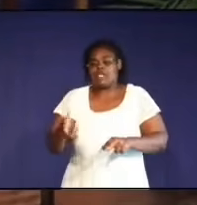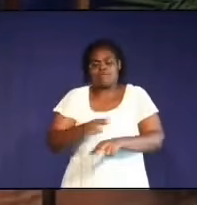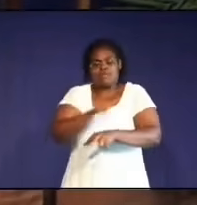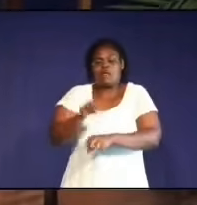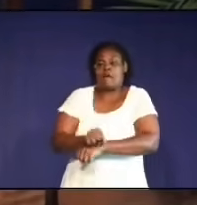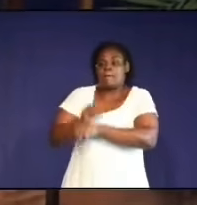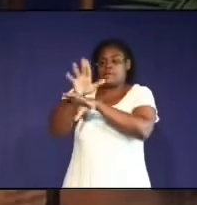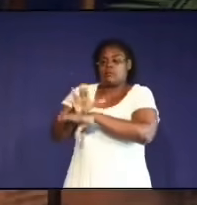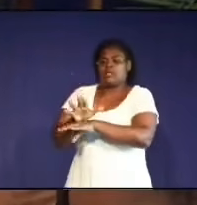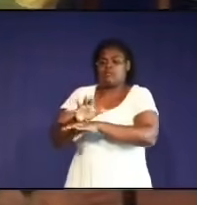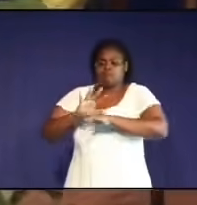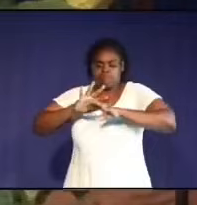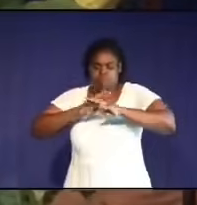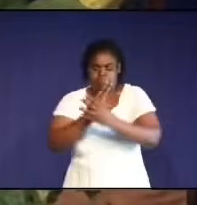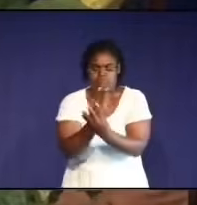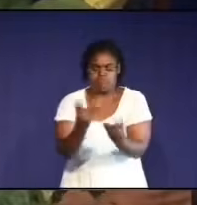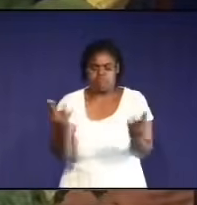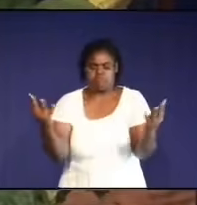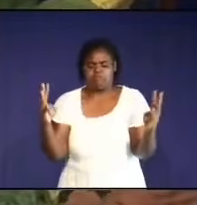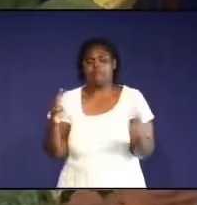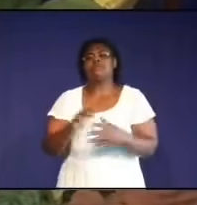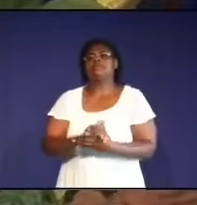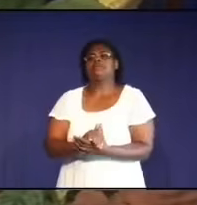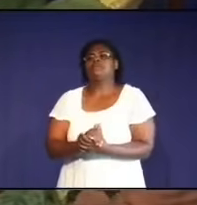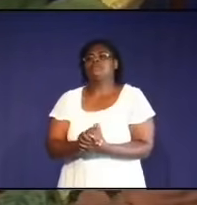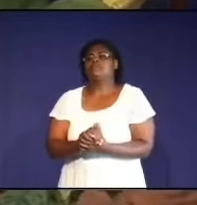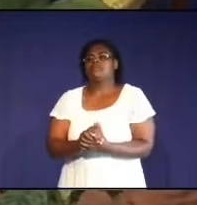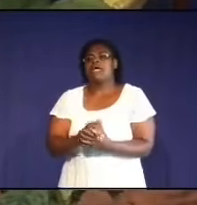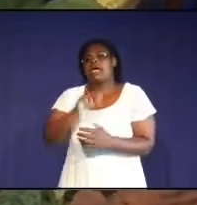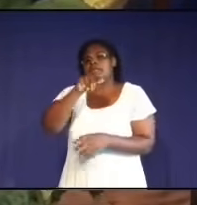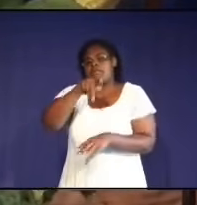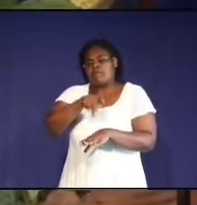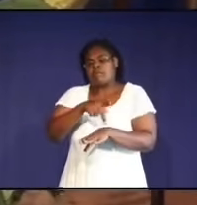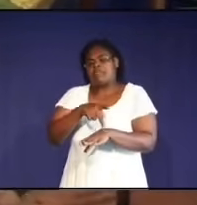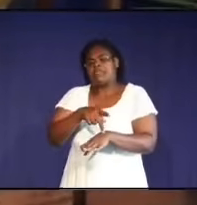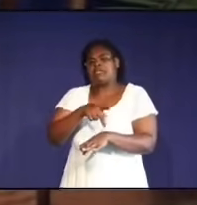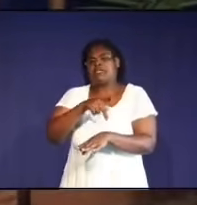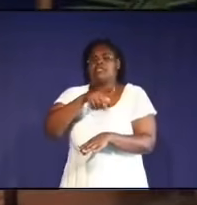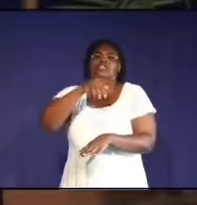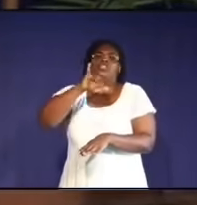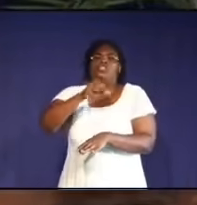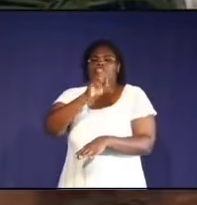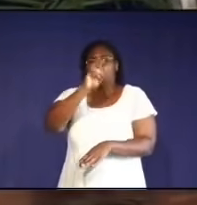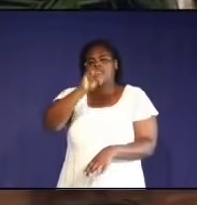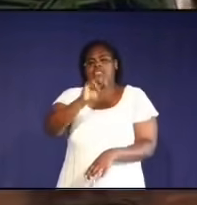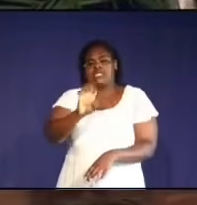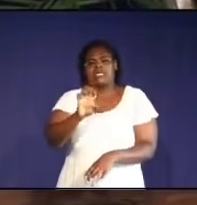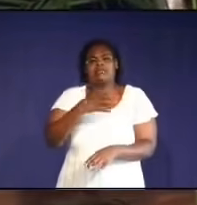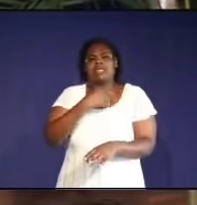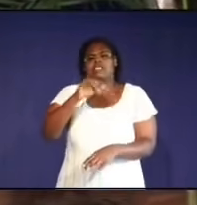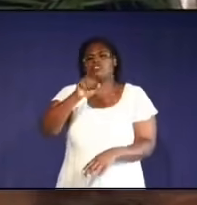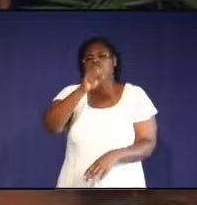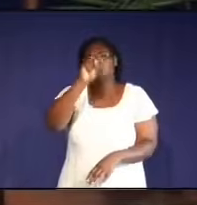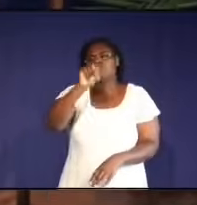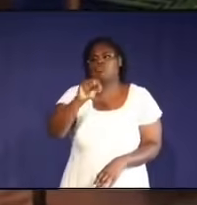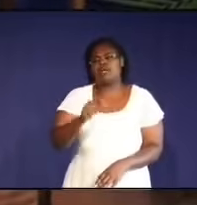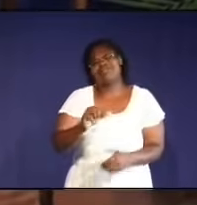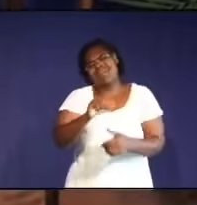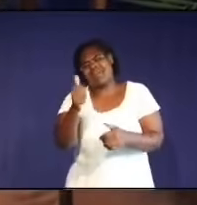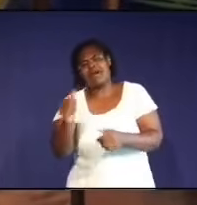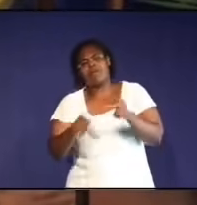in sight of the temple. And Peter, James, and John, and somebody